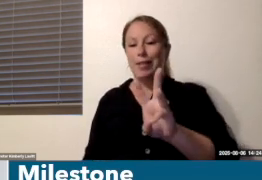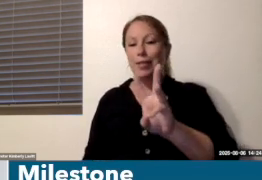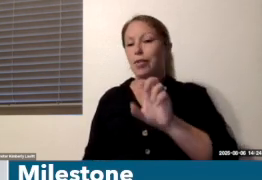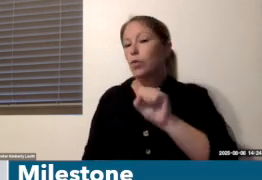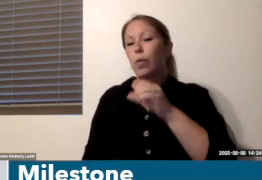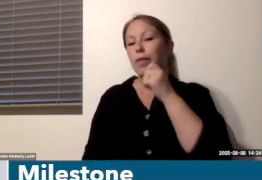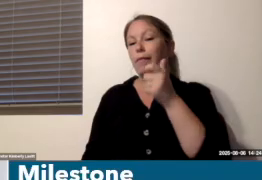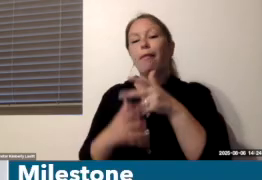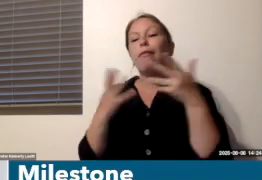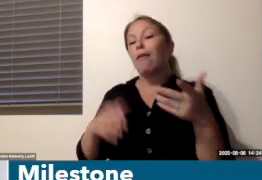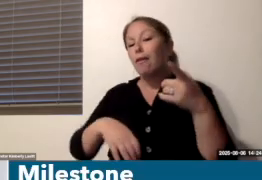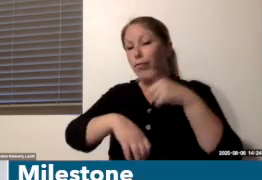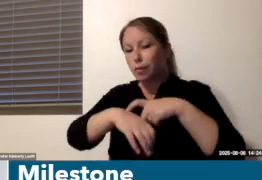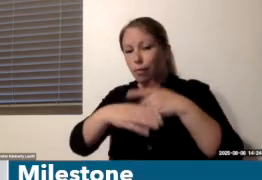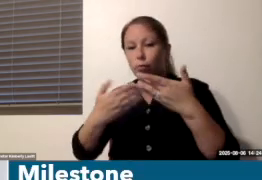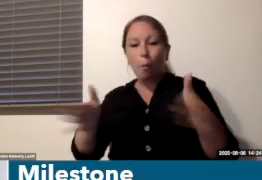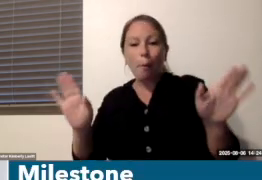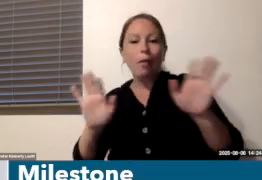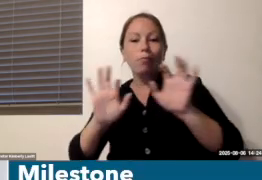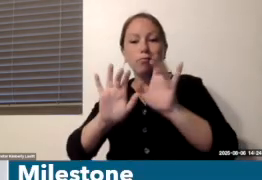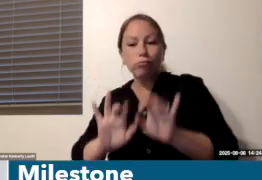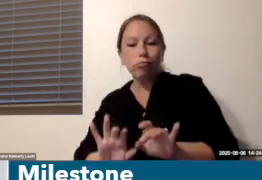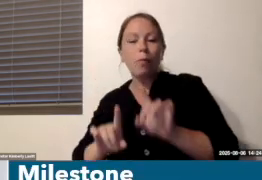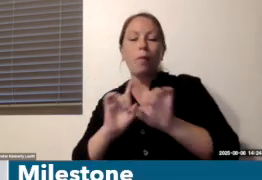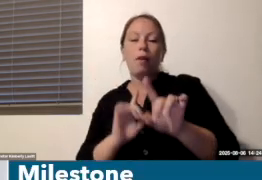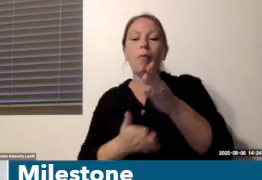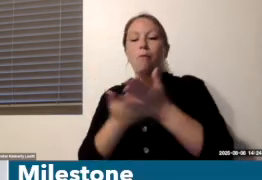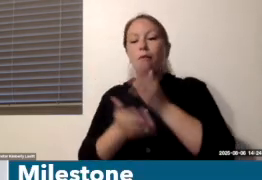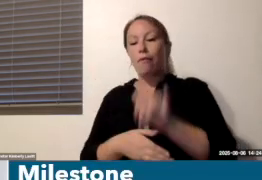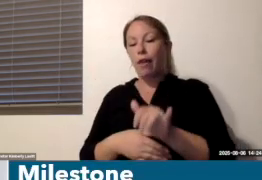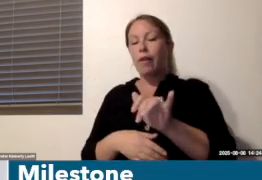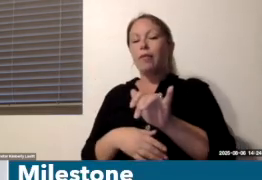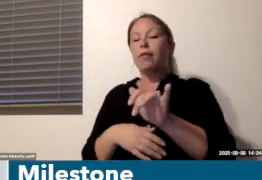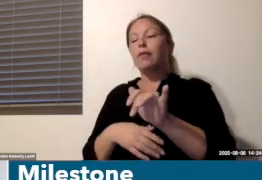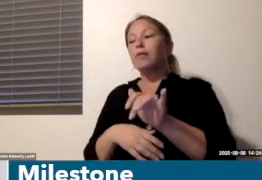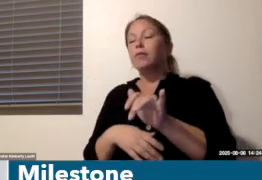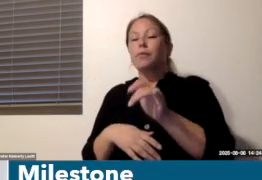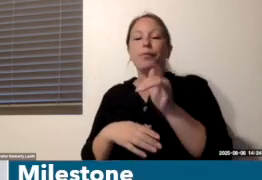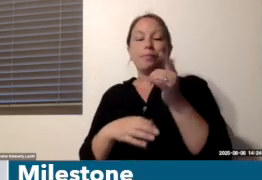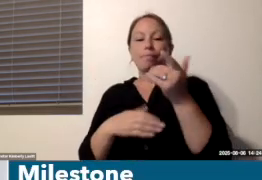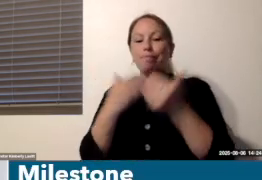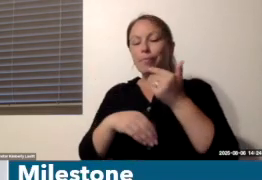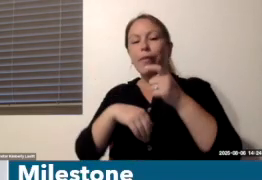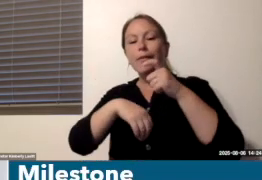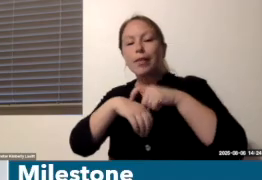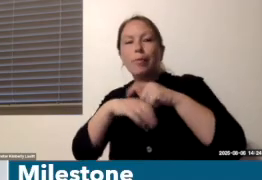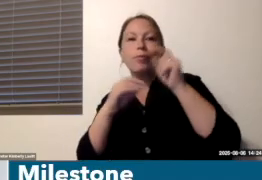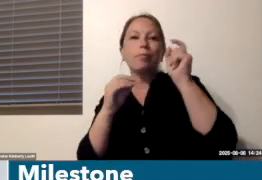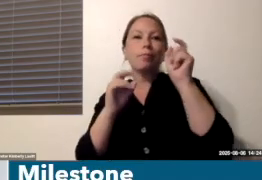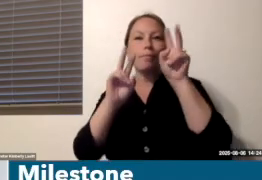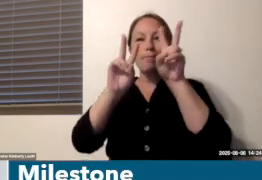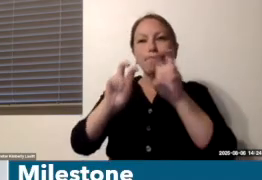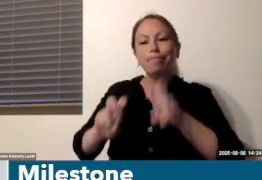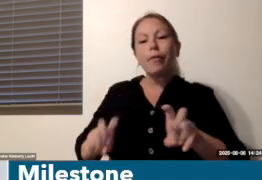a lot of time that it's open, but part of that is just to try to give ourselves time to analyze the